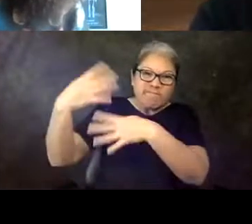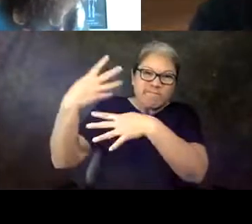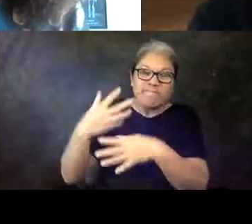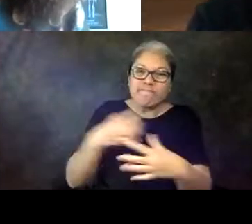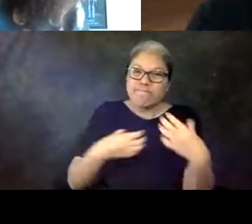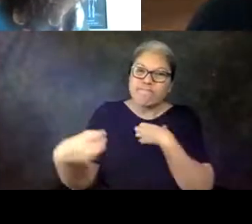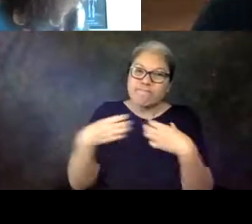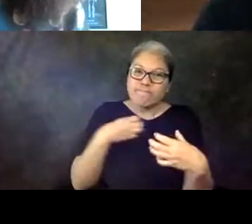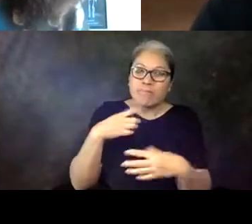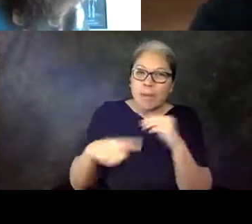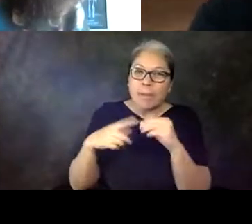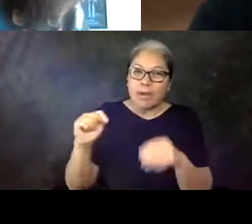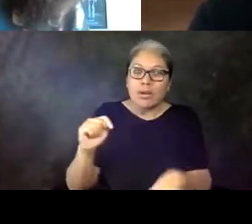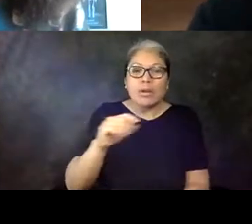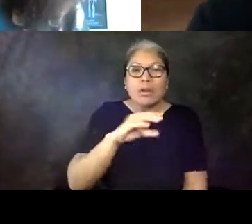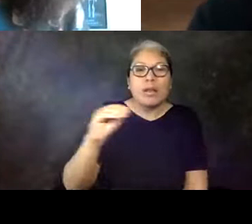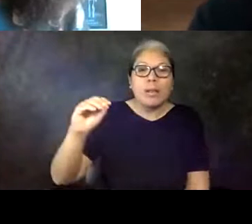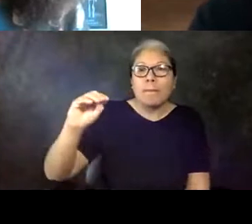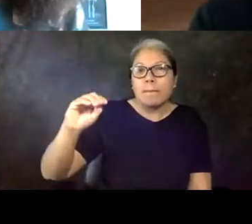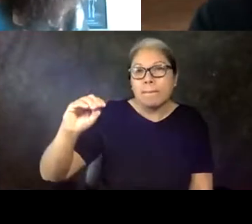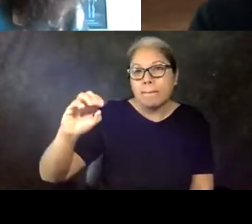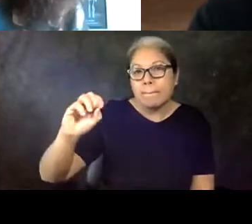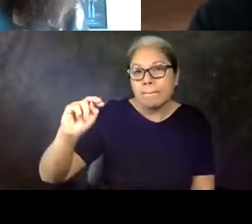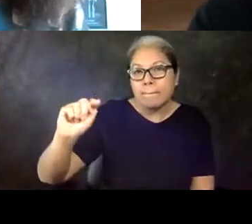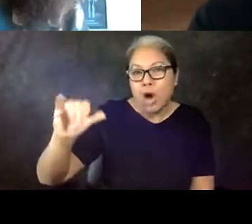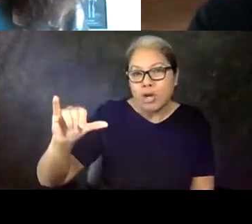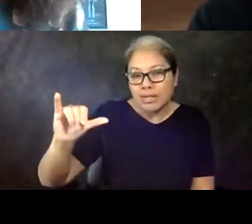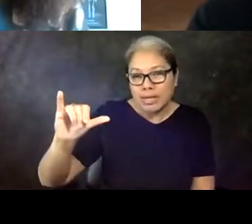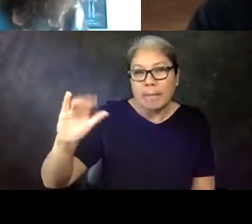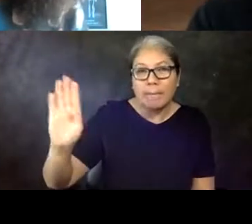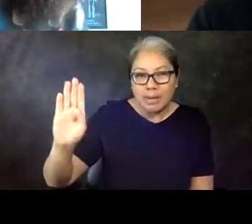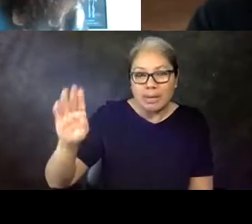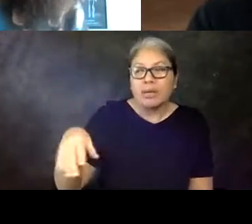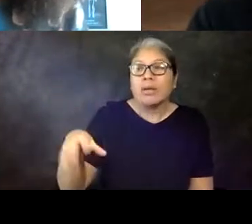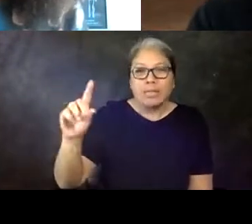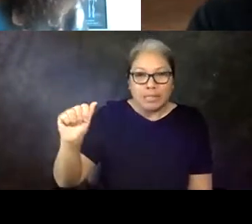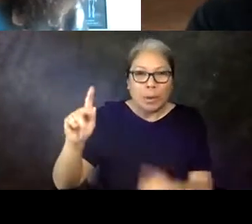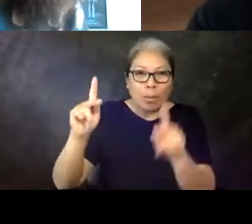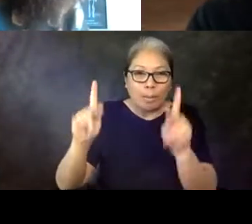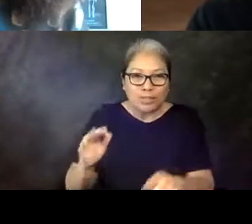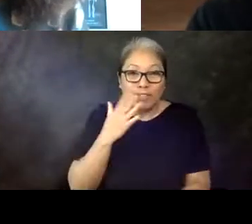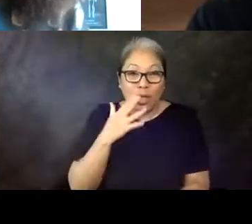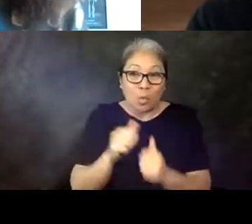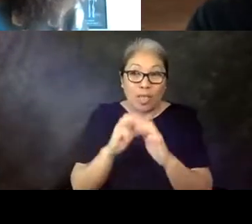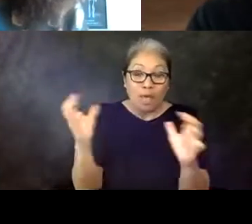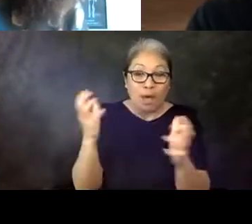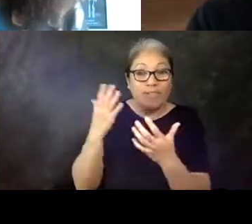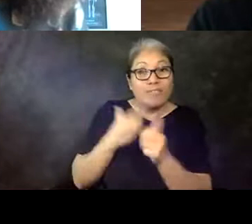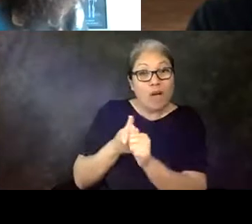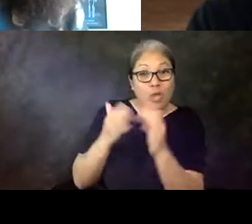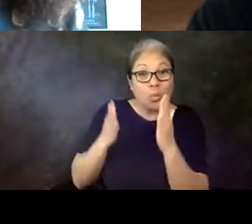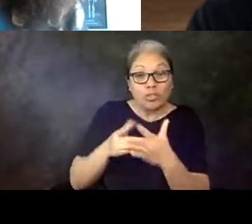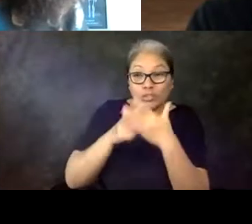Imani Barberin, a disabled person of color with a lot of social media followers, who started the hashtag